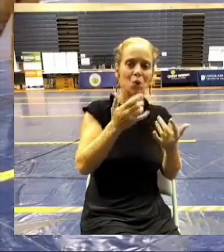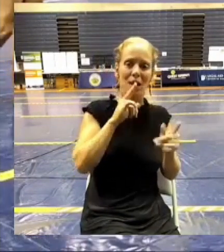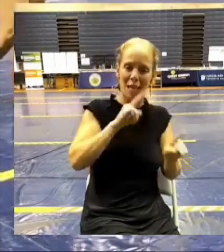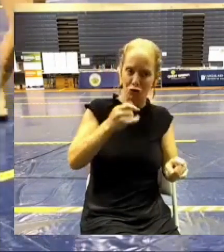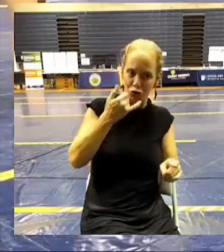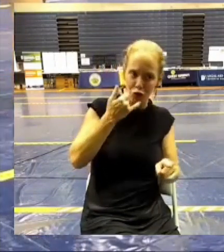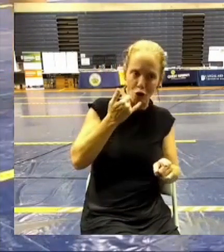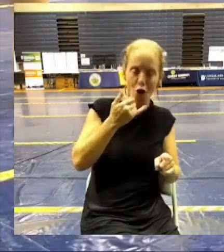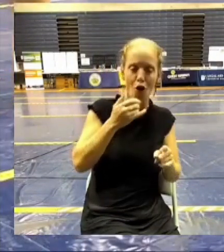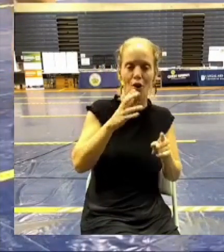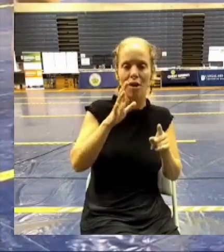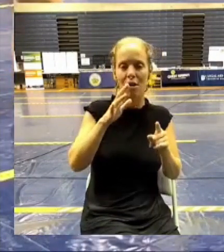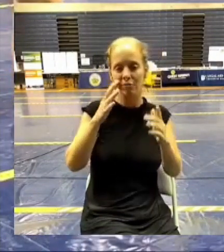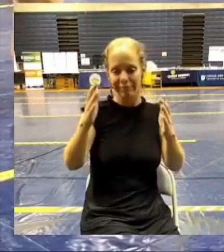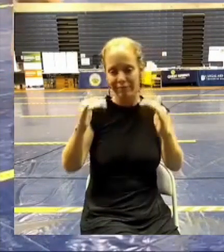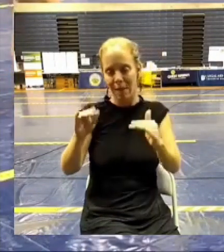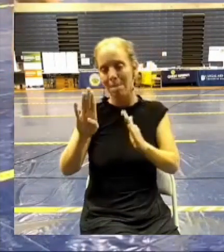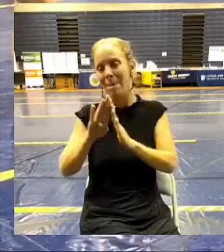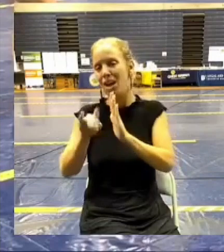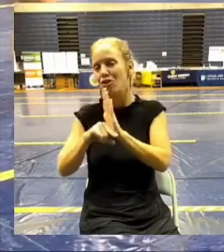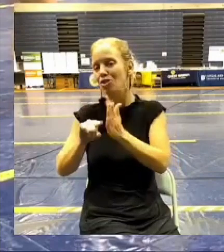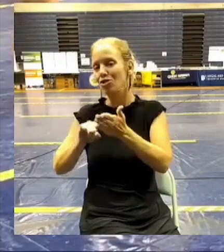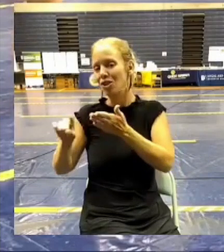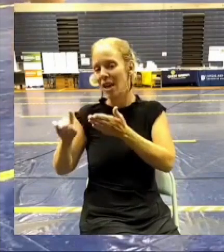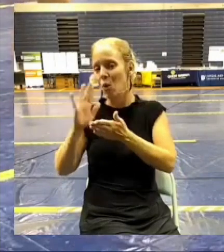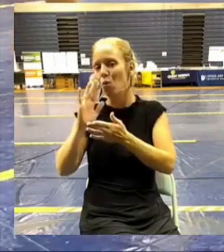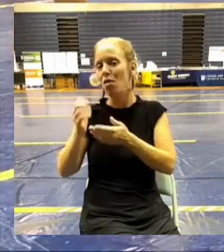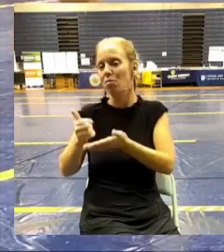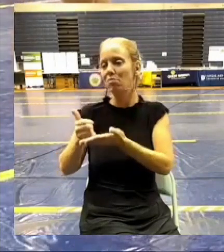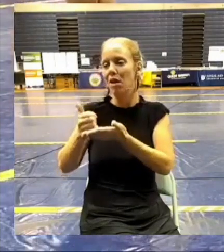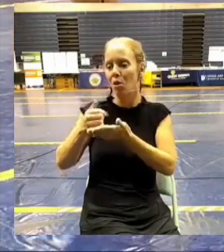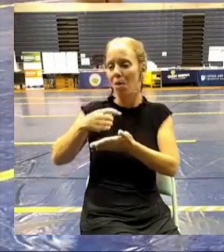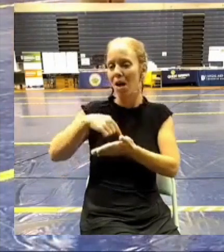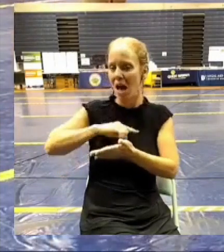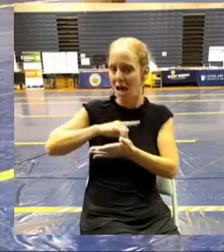out the background check, because it's gonna allow us to help you get to a final solution.